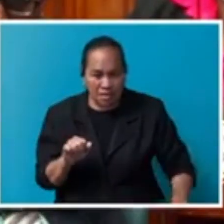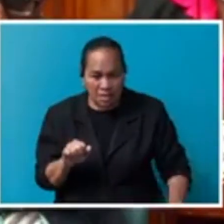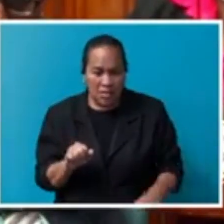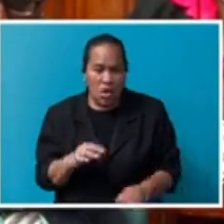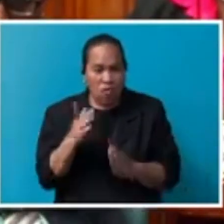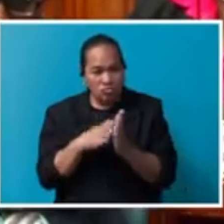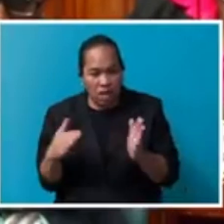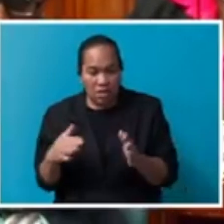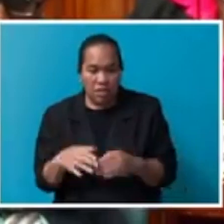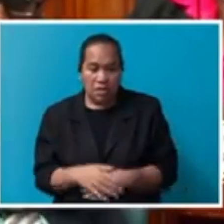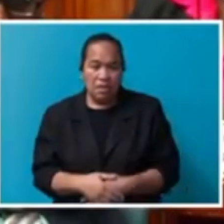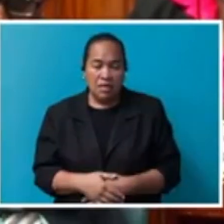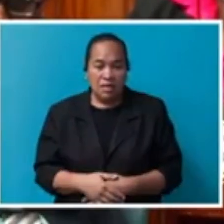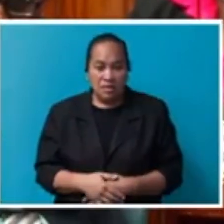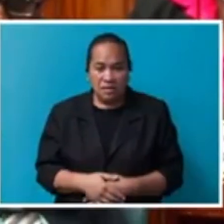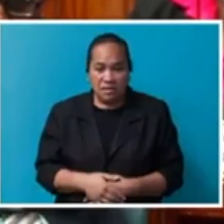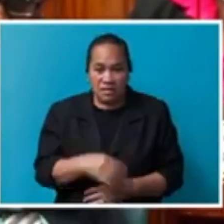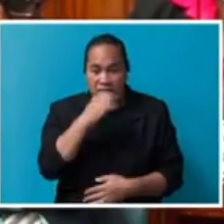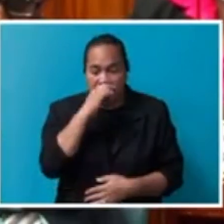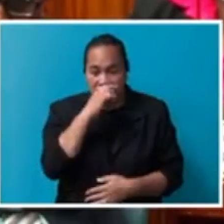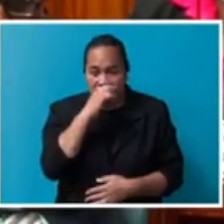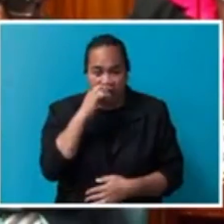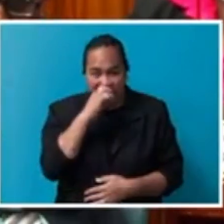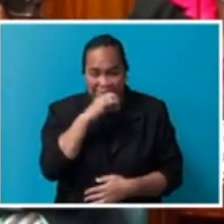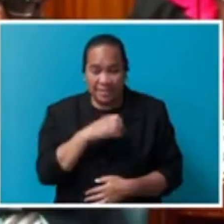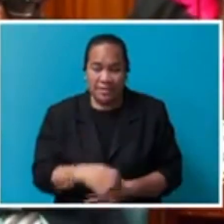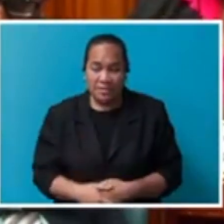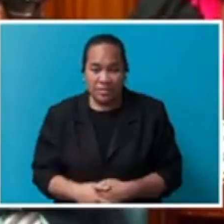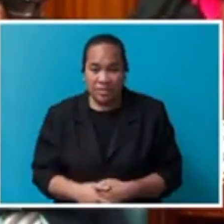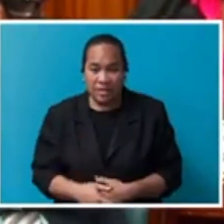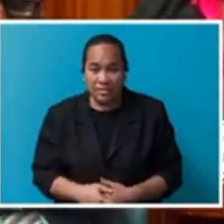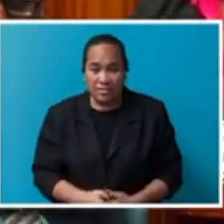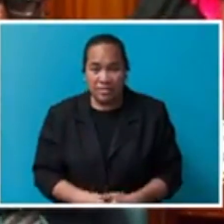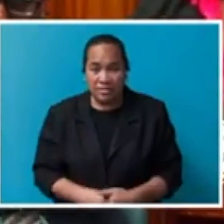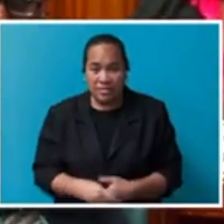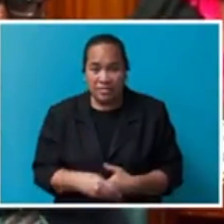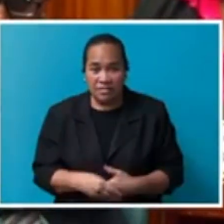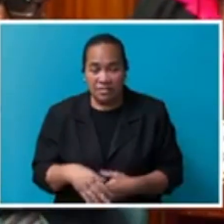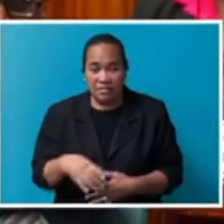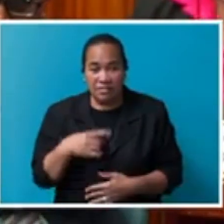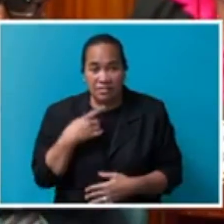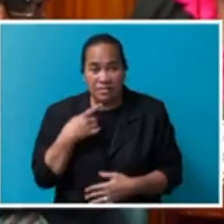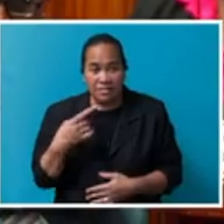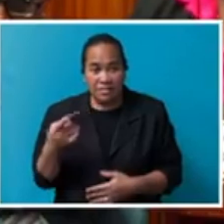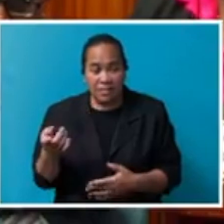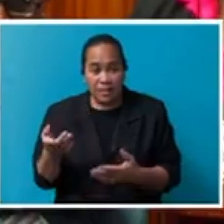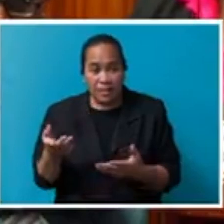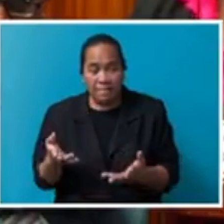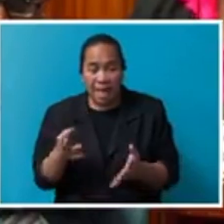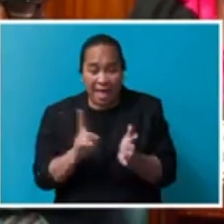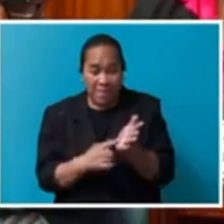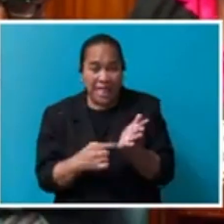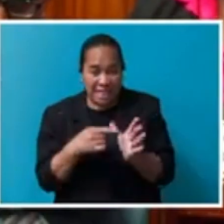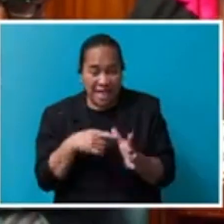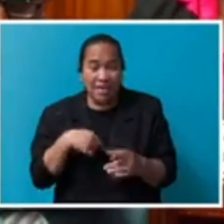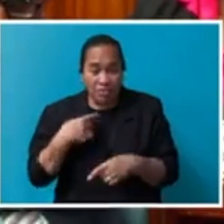professional standards in our PSV industry remains a key concern for the coalition government. The LTA continues to